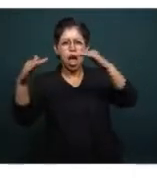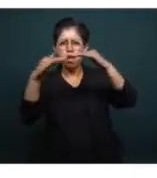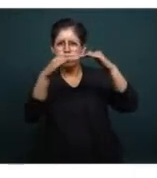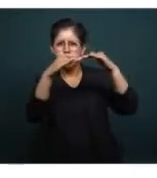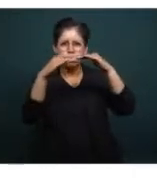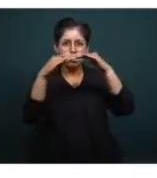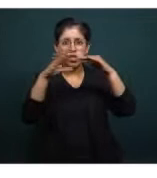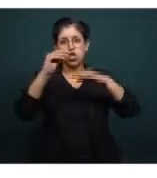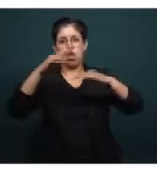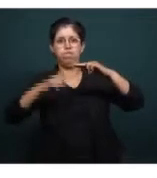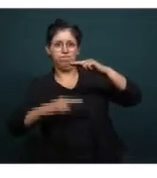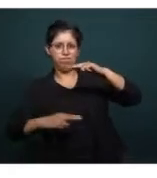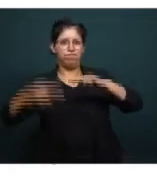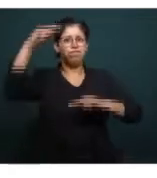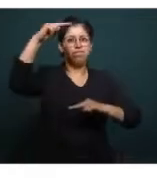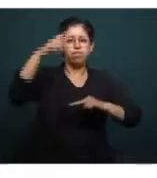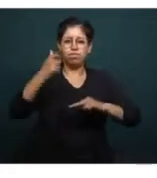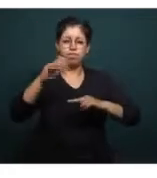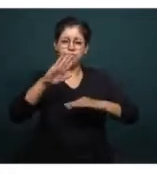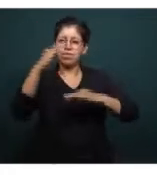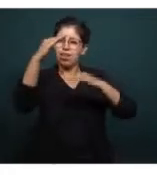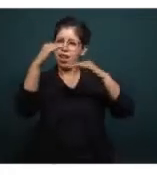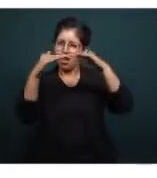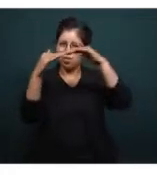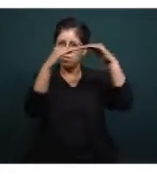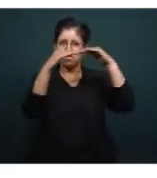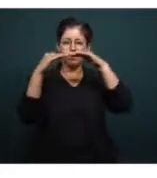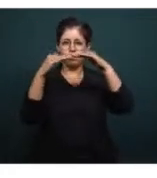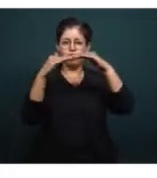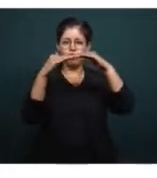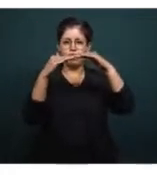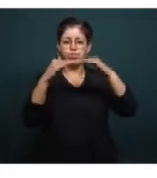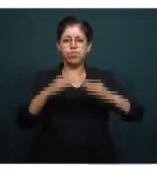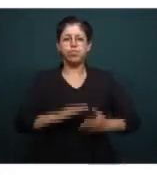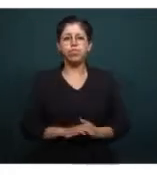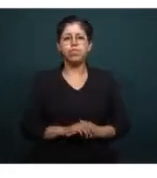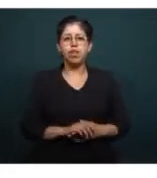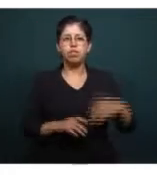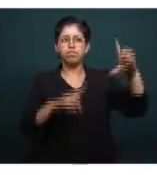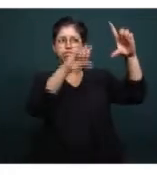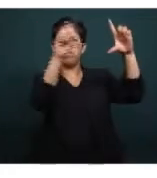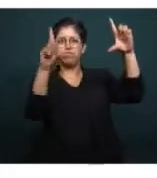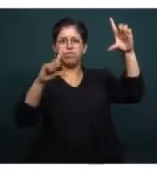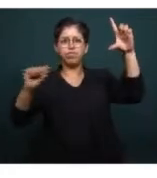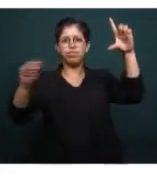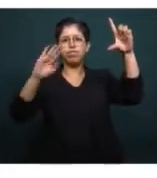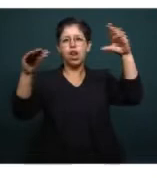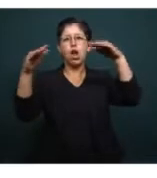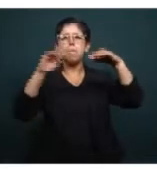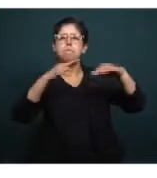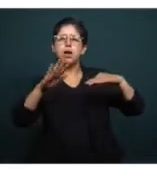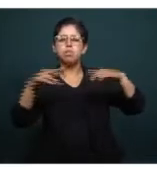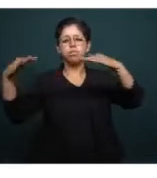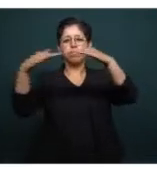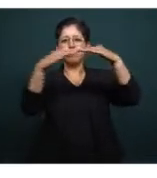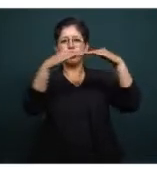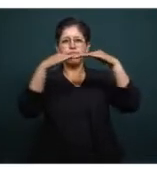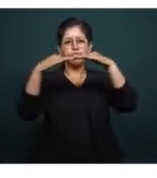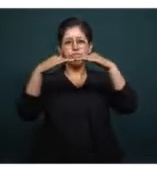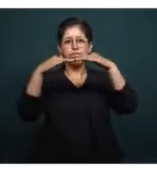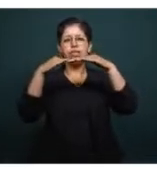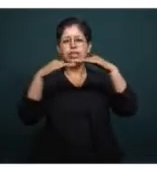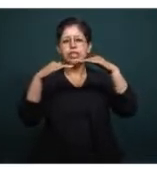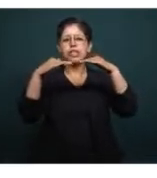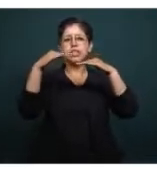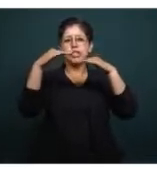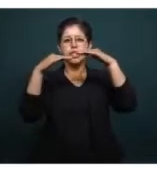hay level. una gran So the diferencia median doesn't entre have los más such a big caros y difference los más between the most económicos, expensive and the pero most aún economical. así But se han still, mantenido como los